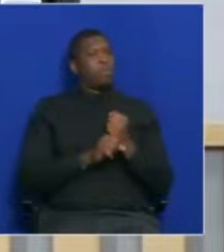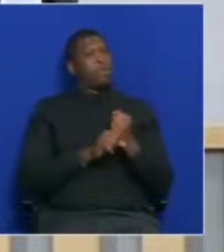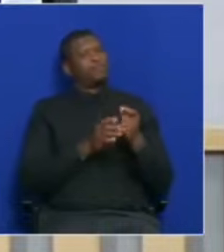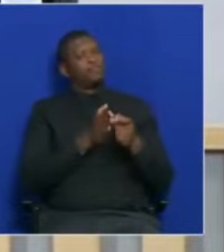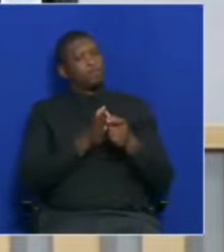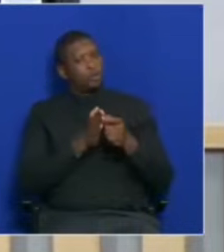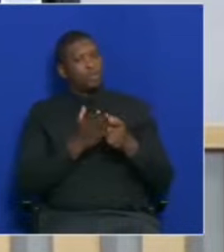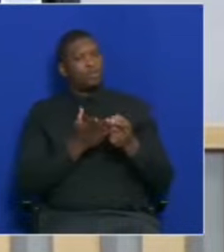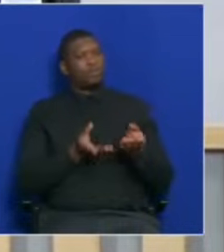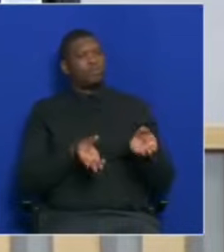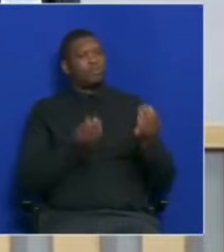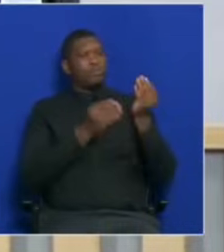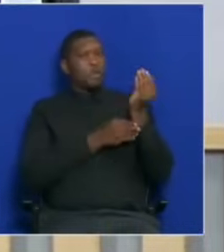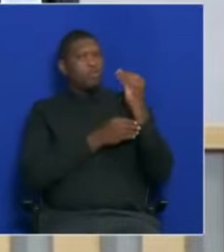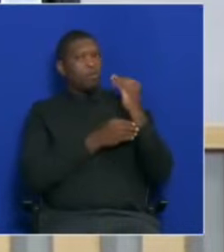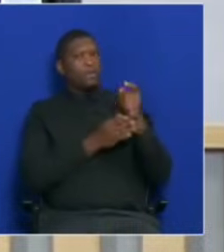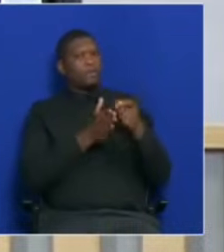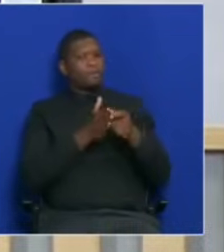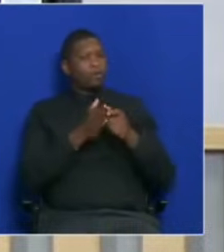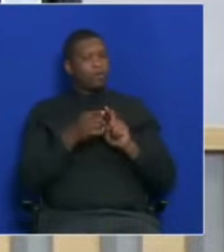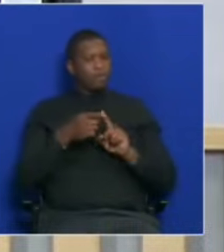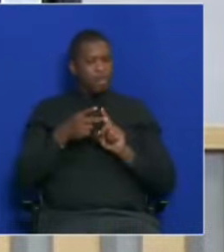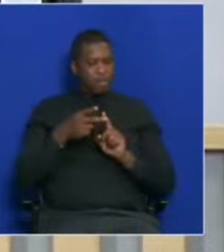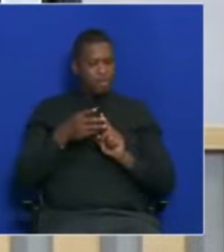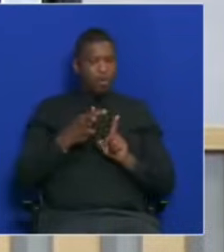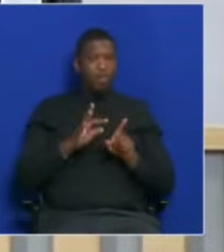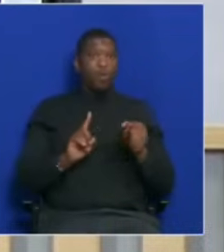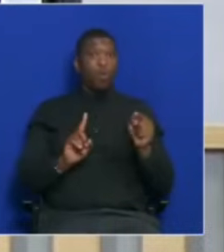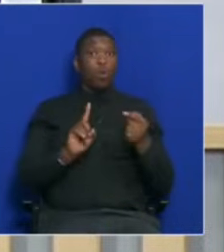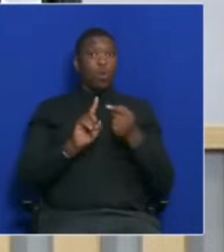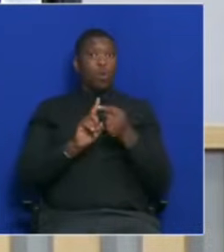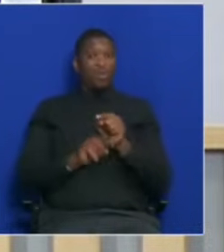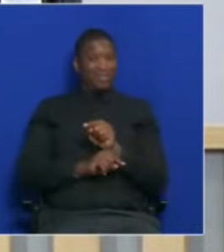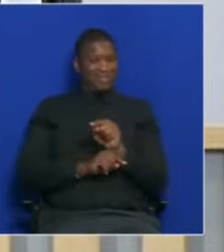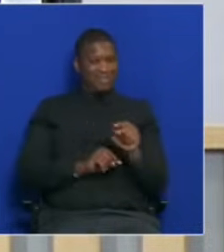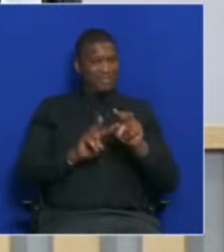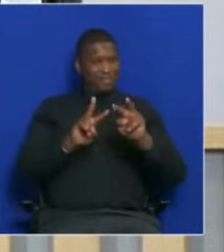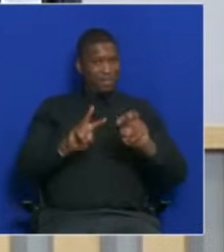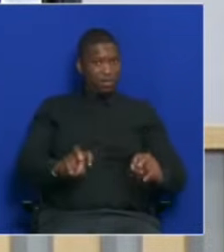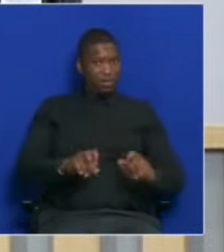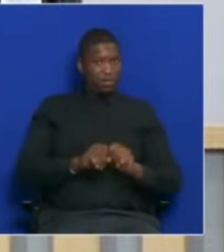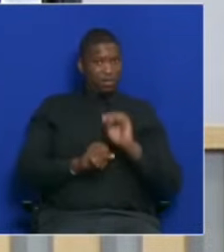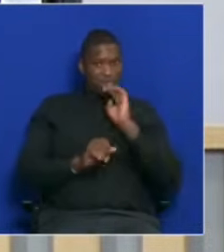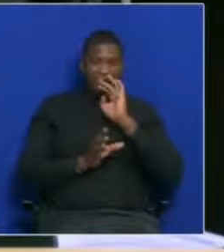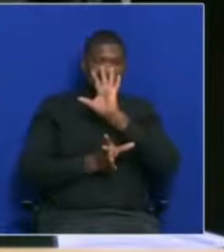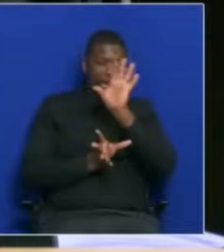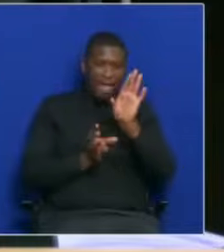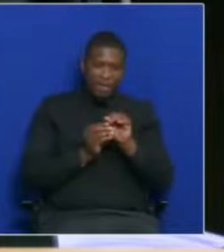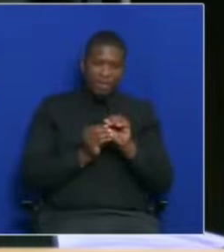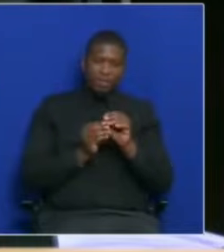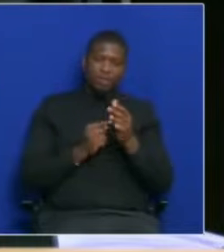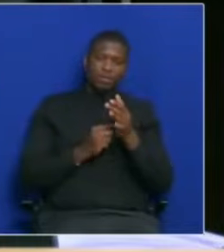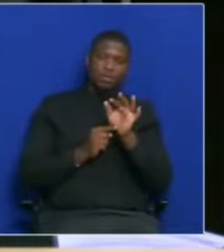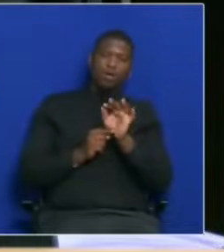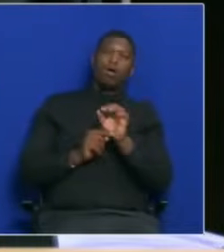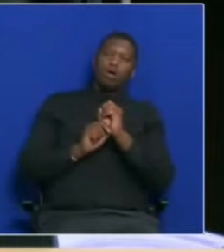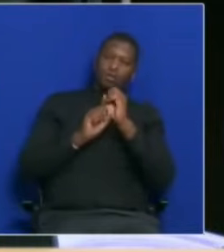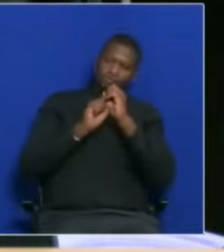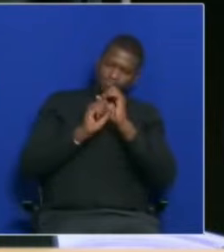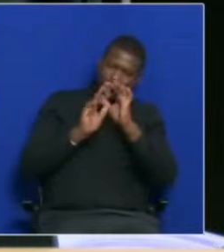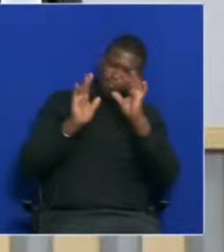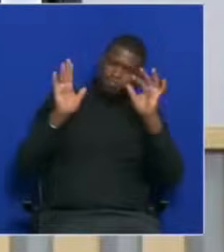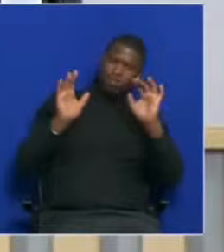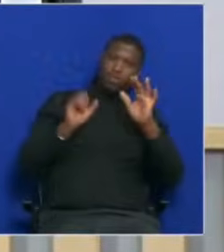was required for purposes of these investigations. So all of that paints a picture of you being fully involved.